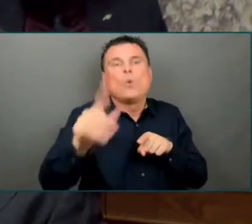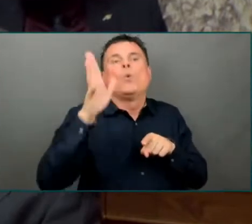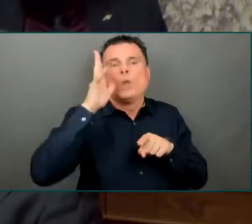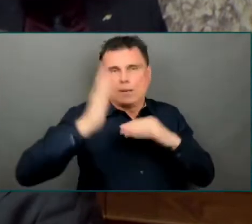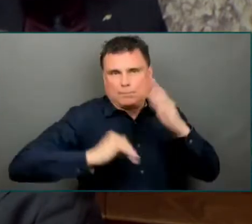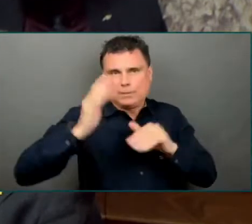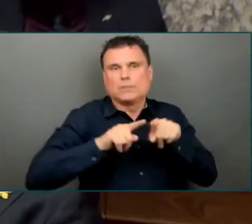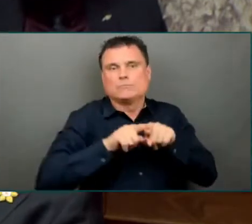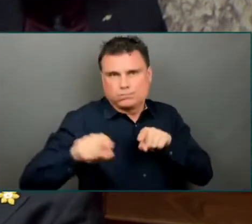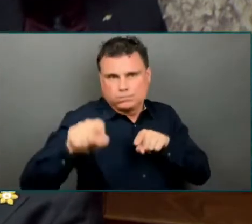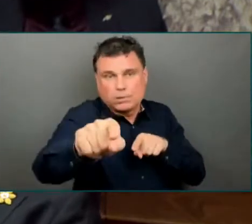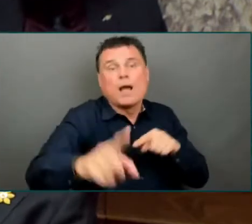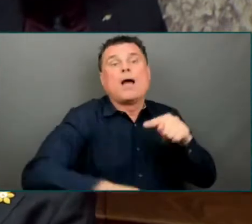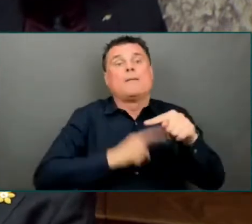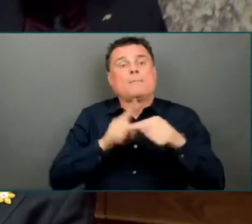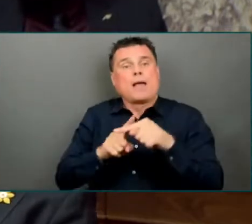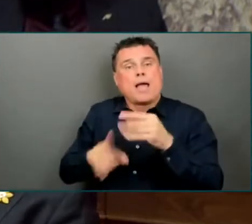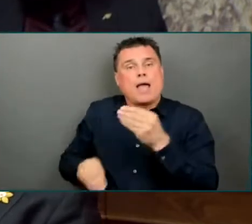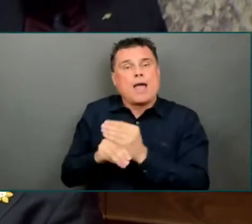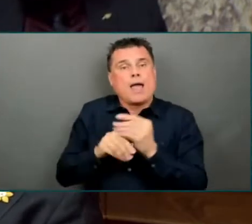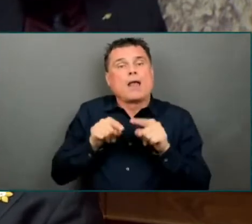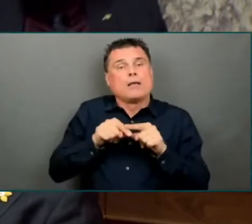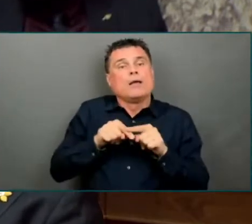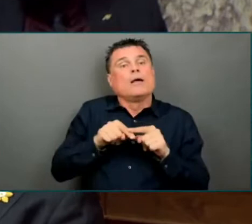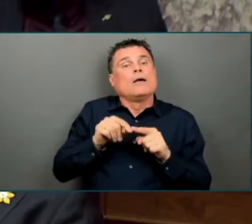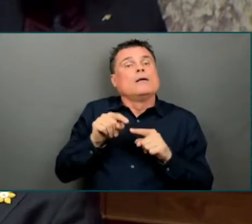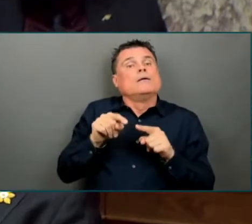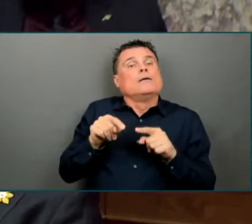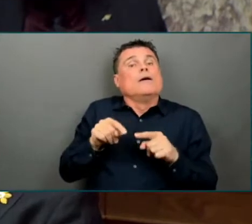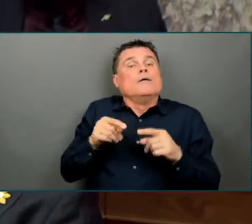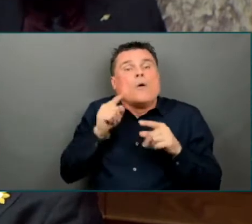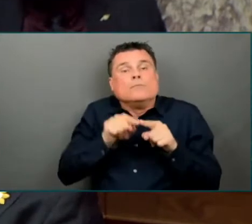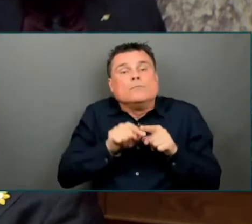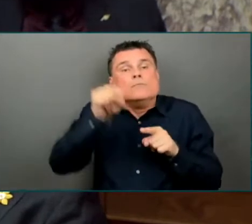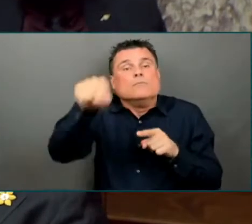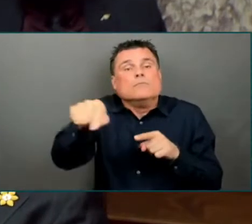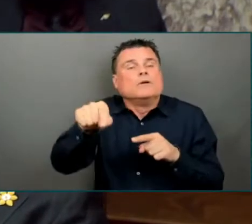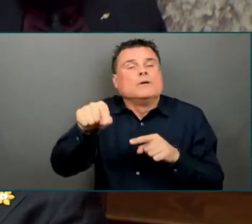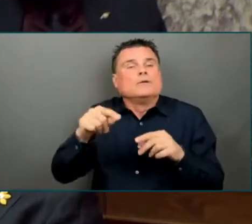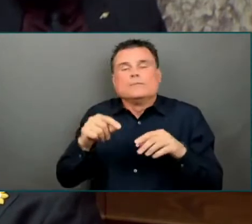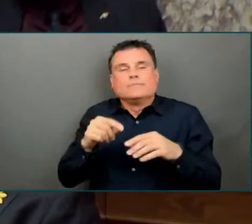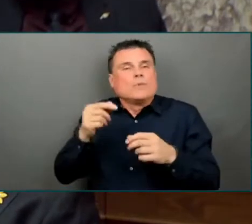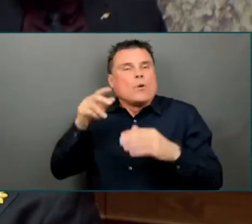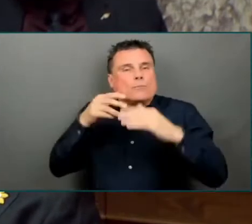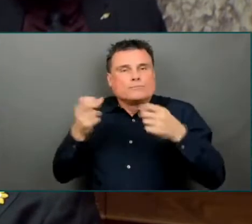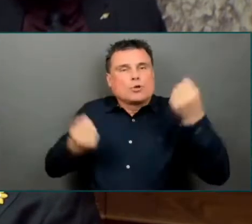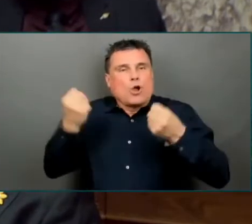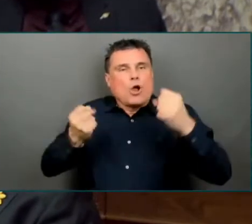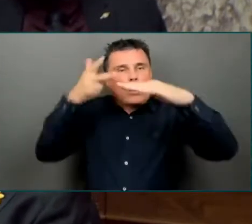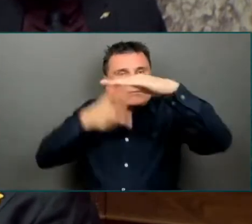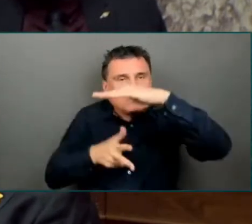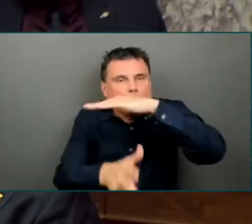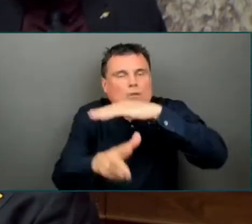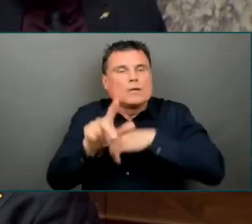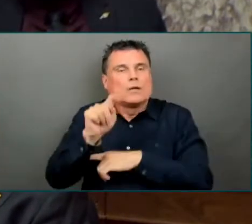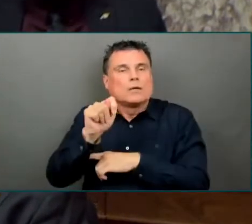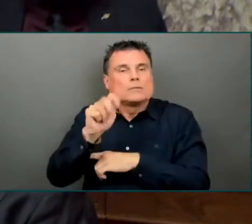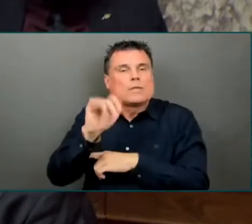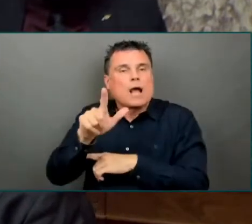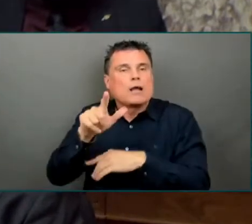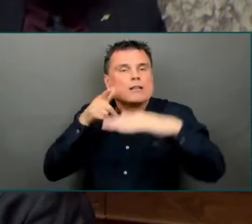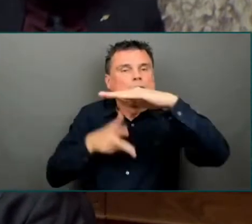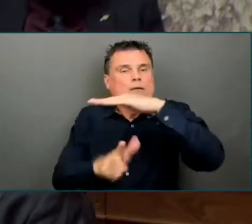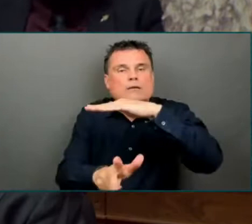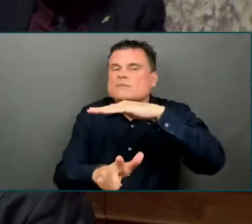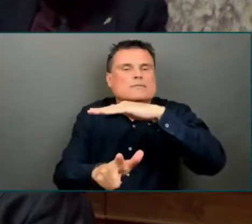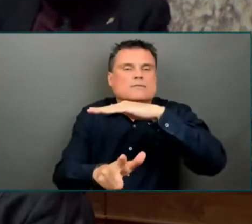For too many families, Mr. Speaker, finding an affordable home remains a stretch, even with a steady,